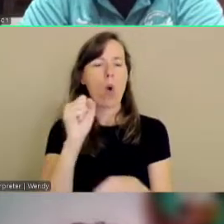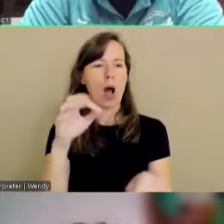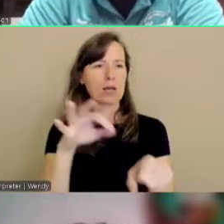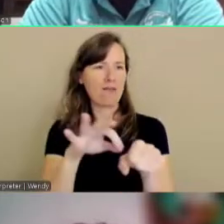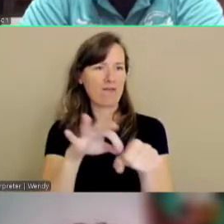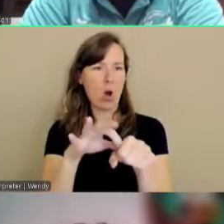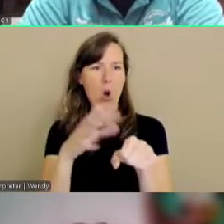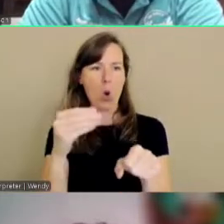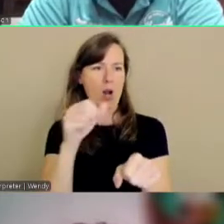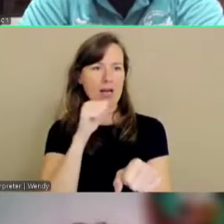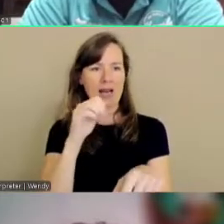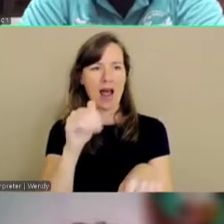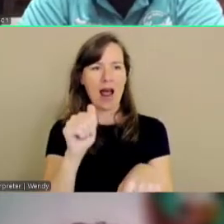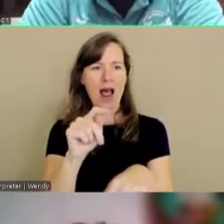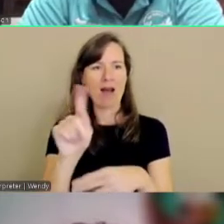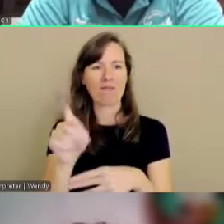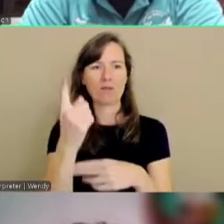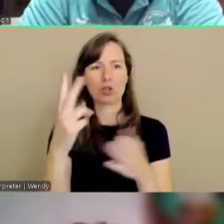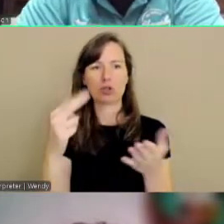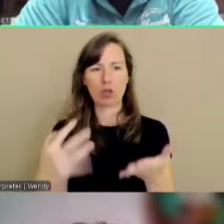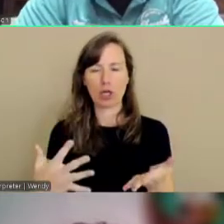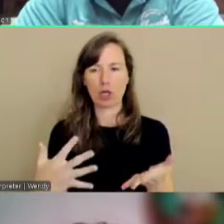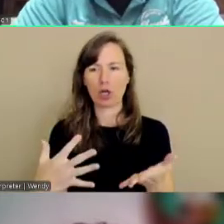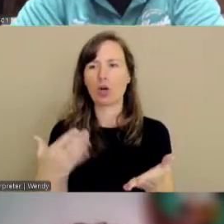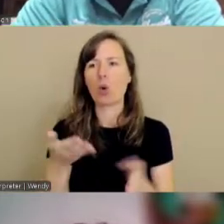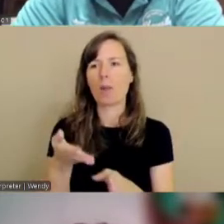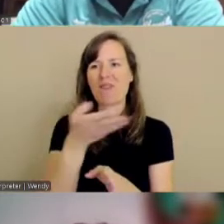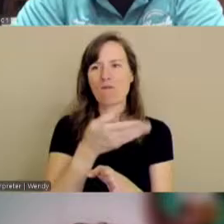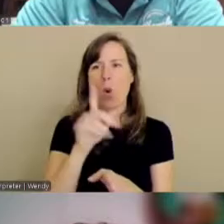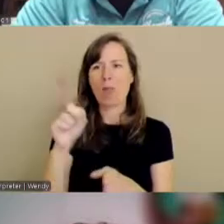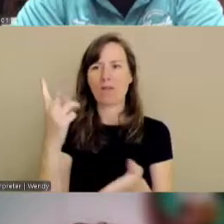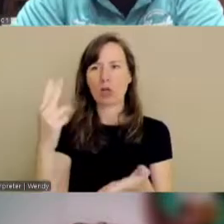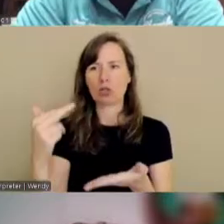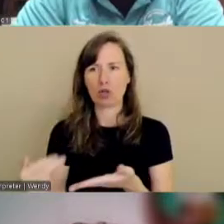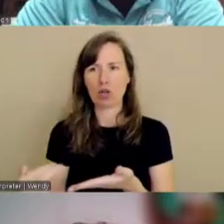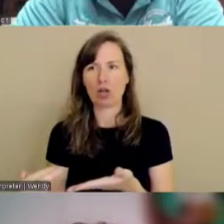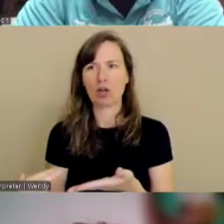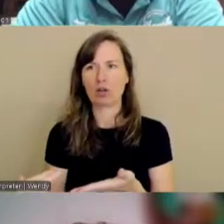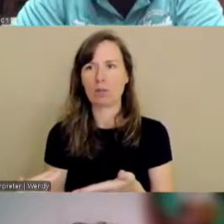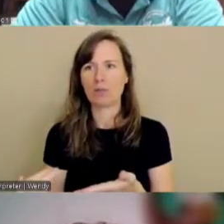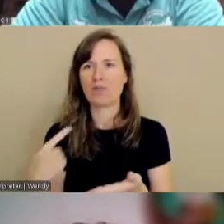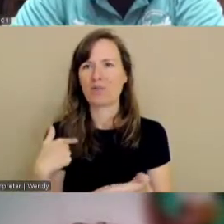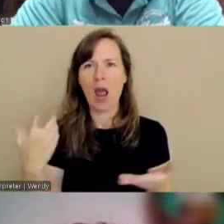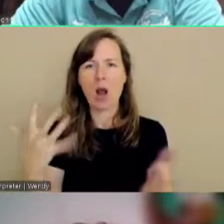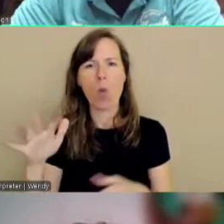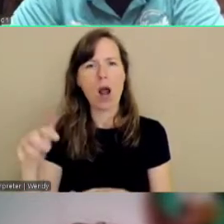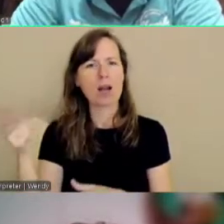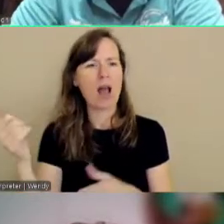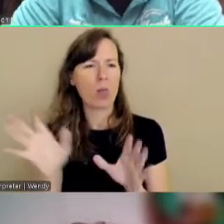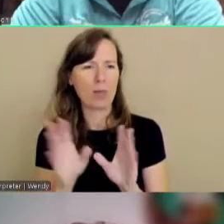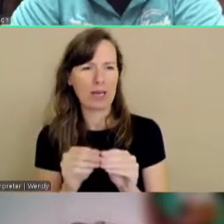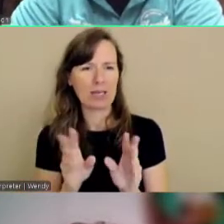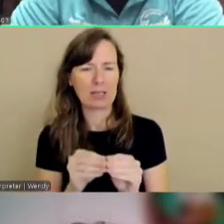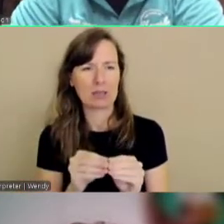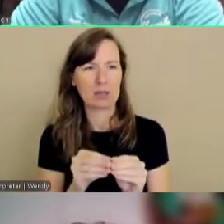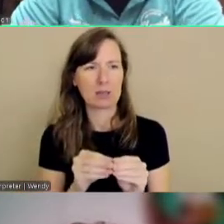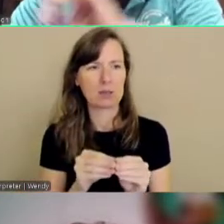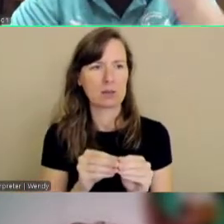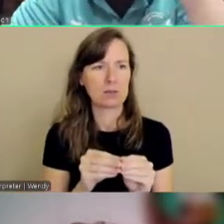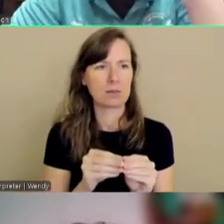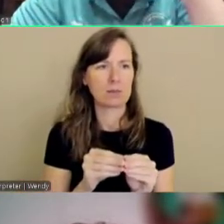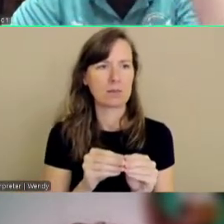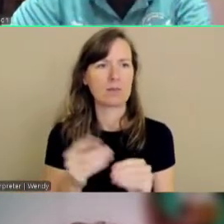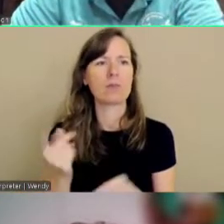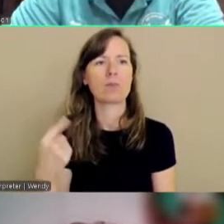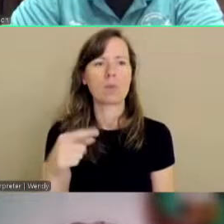first reader. It was before the first reader. Yeah. And I don't want to have another meeting. So we are